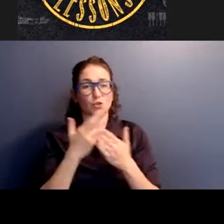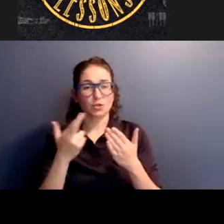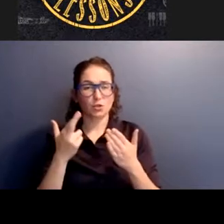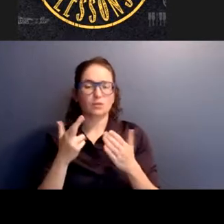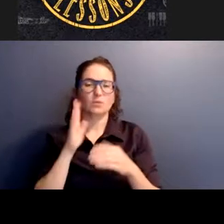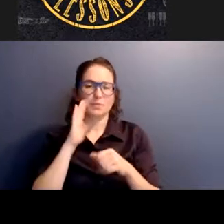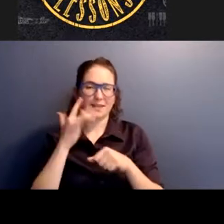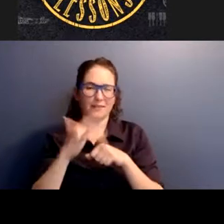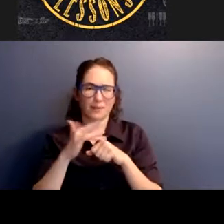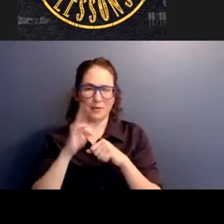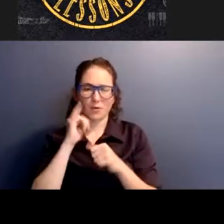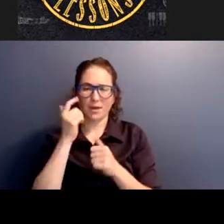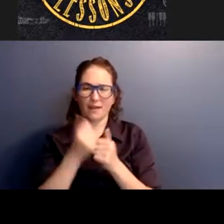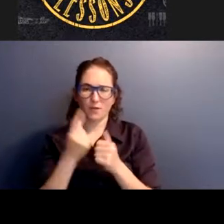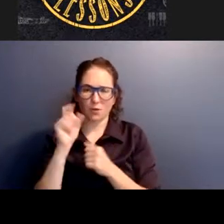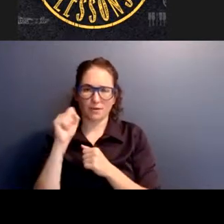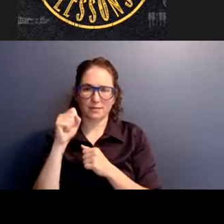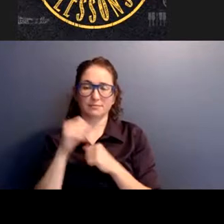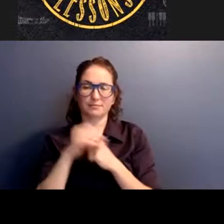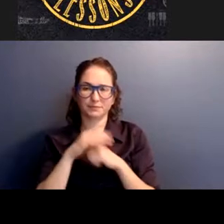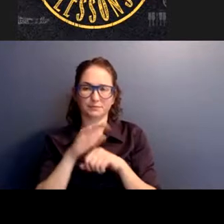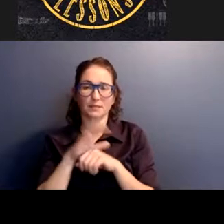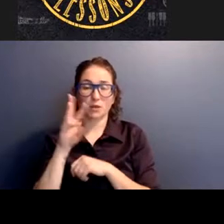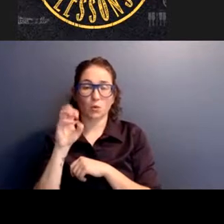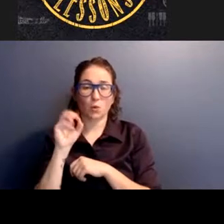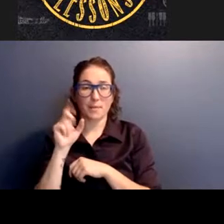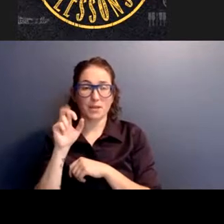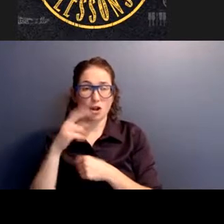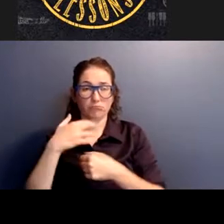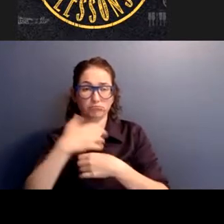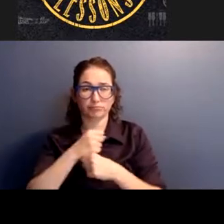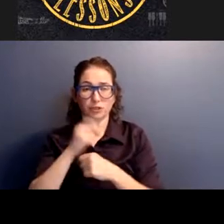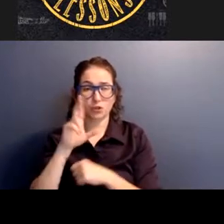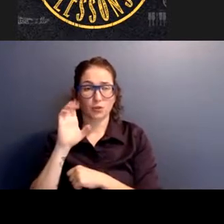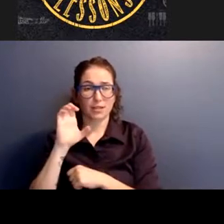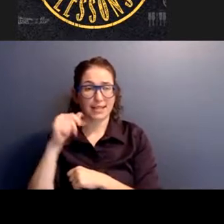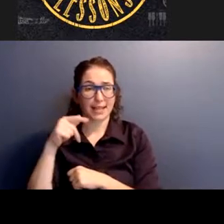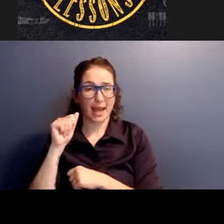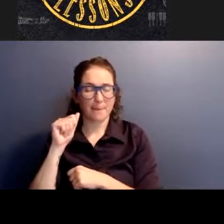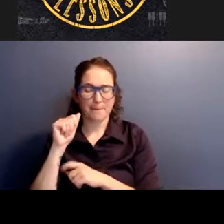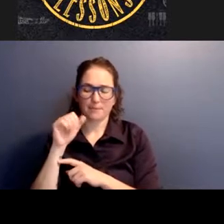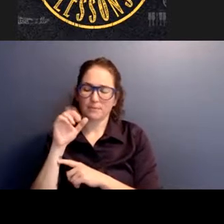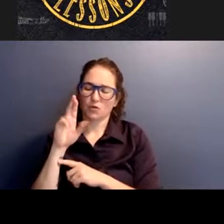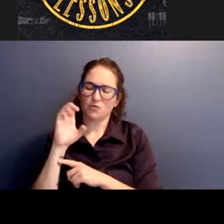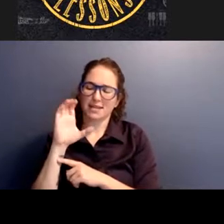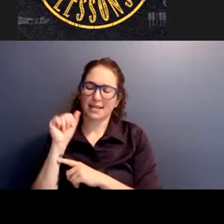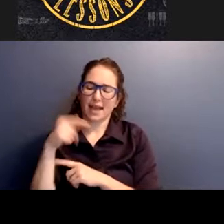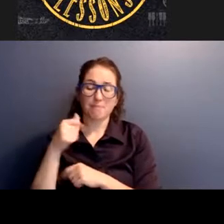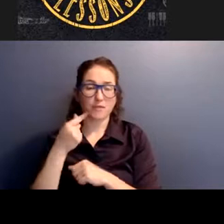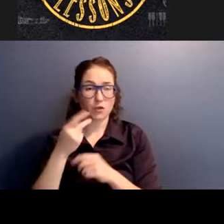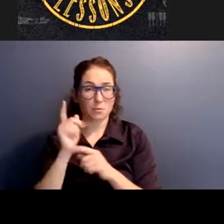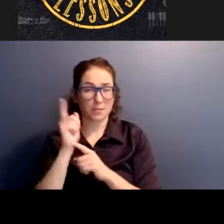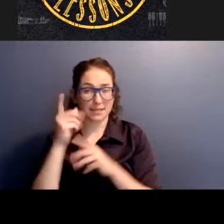to everyone on our webinar recap. And we still have a few minutes here. If there's